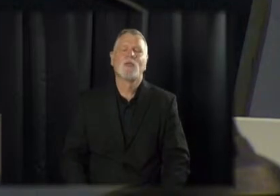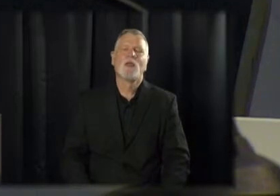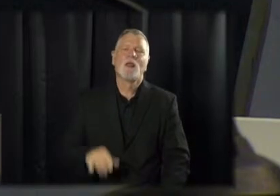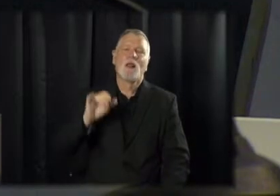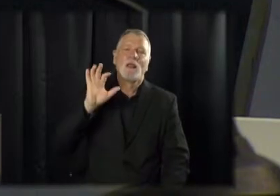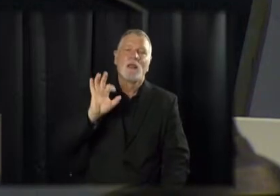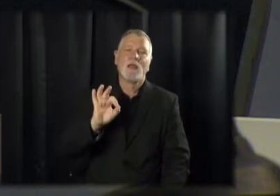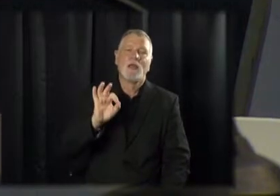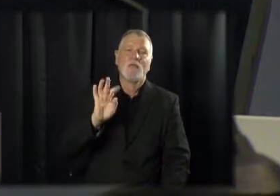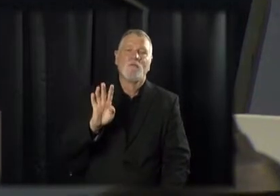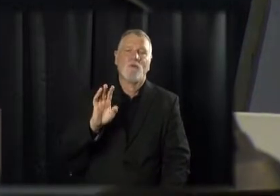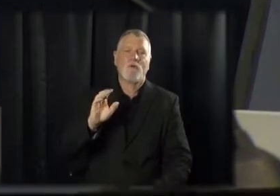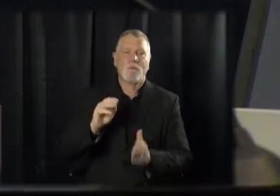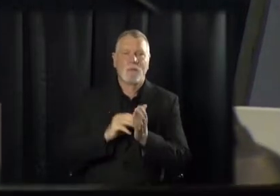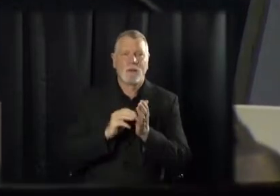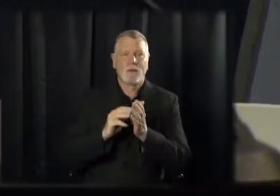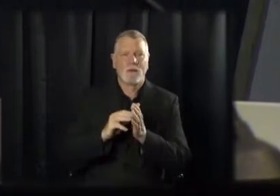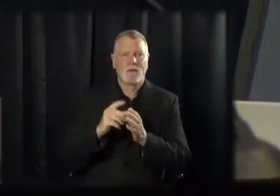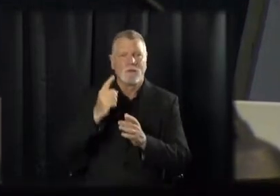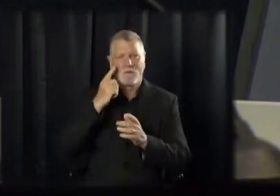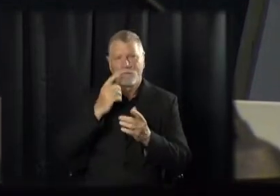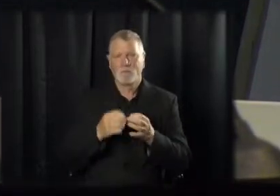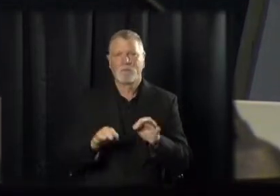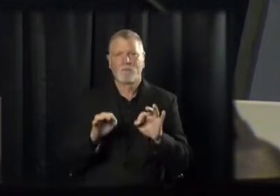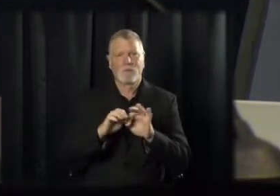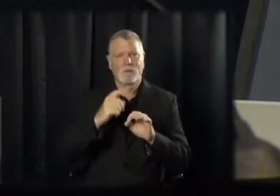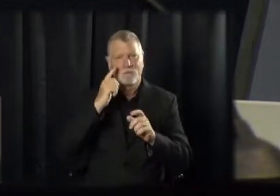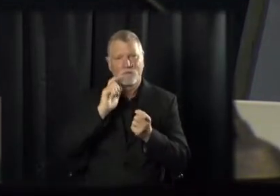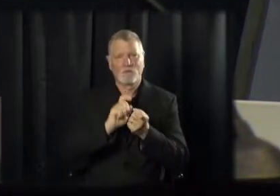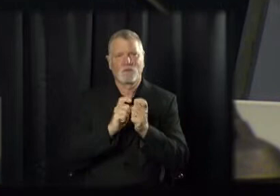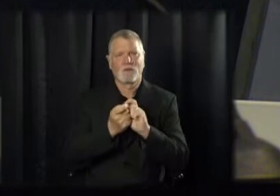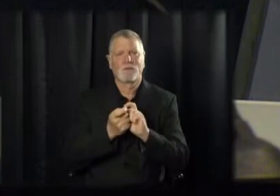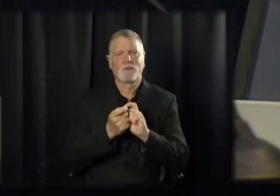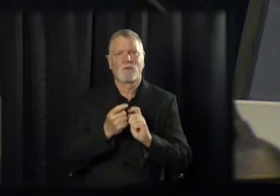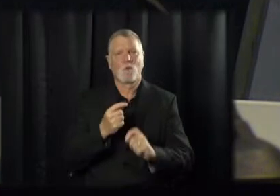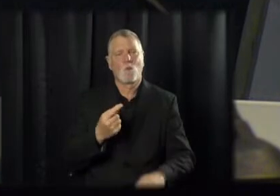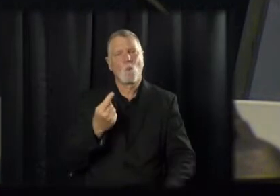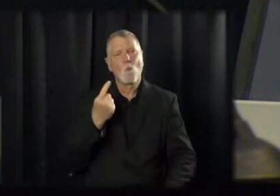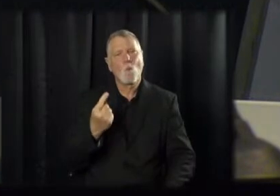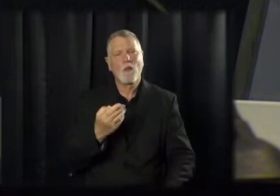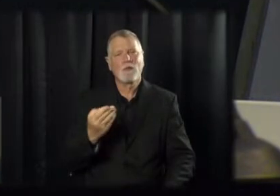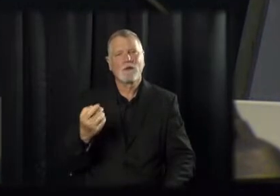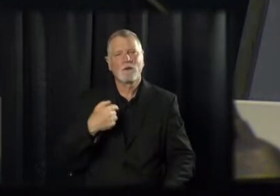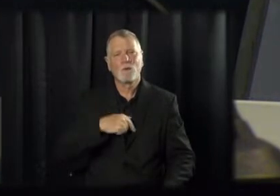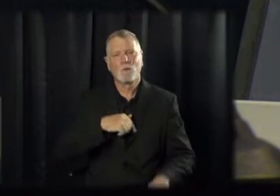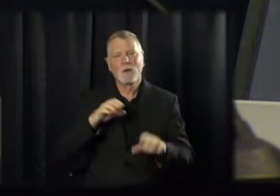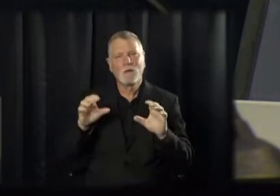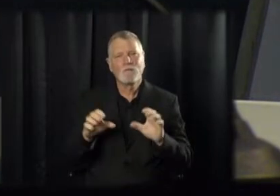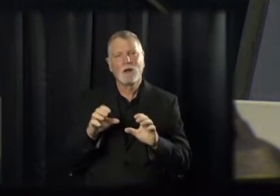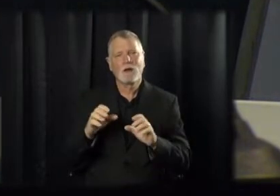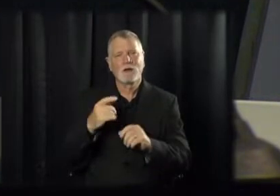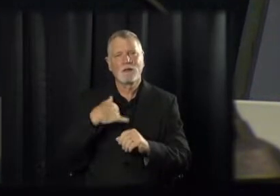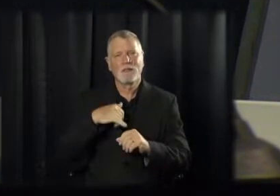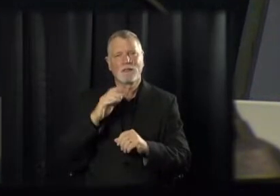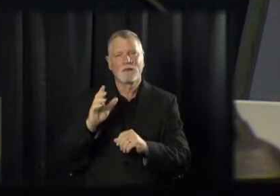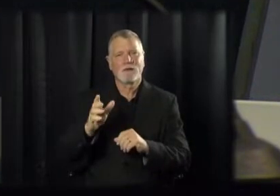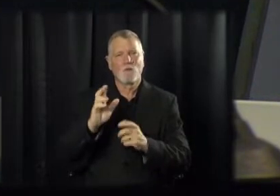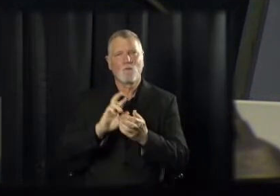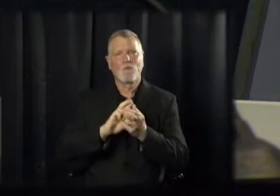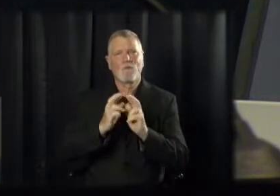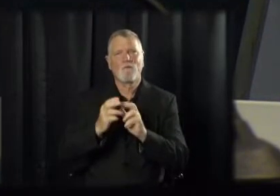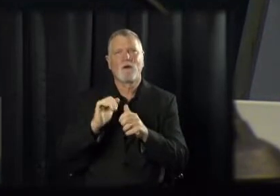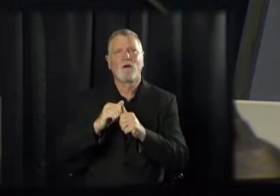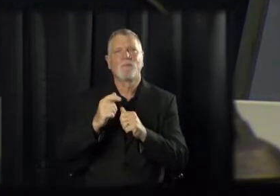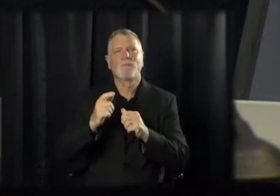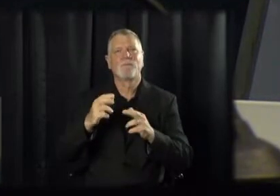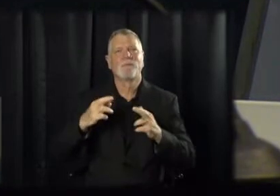is completely crucial for us for the transformation. One of the things that we have done is the reform of